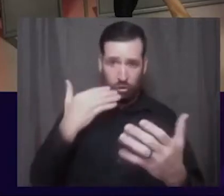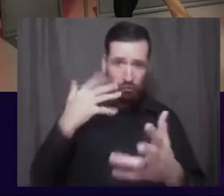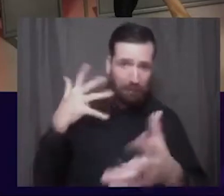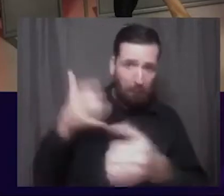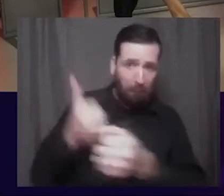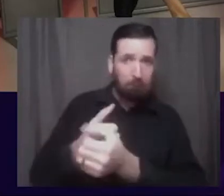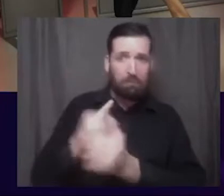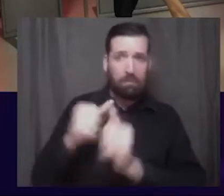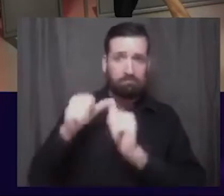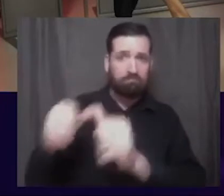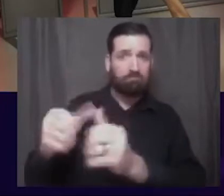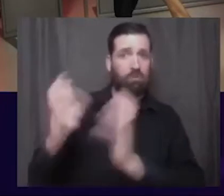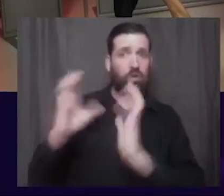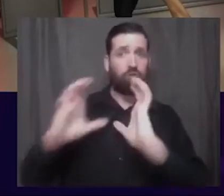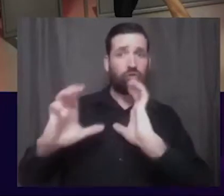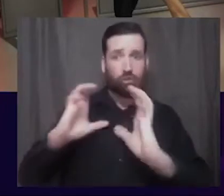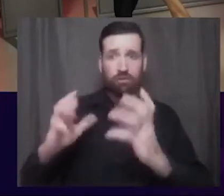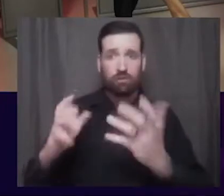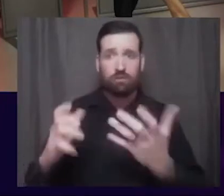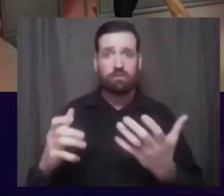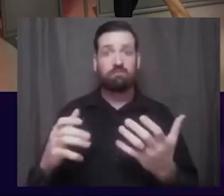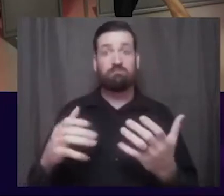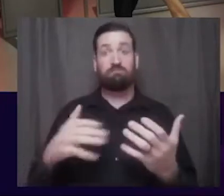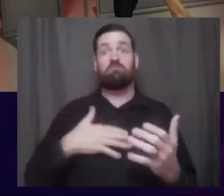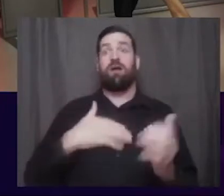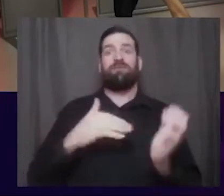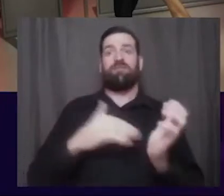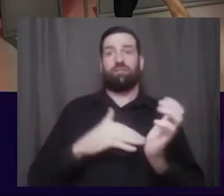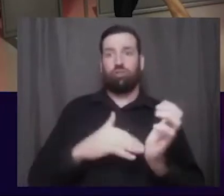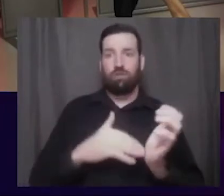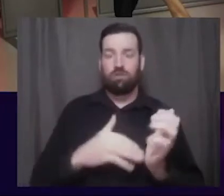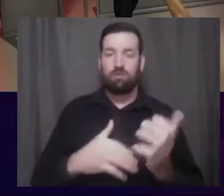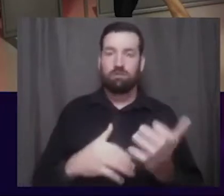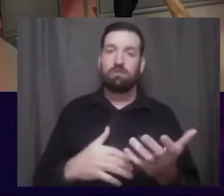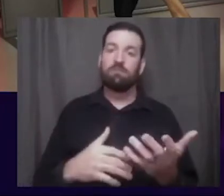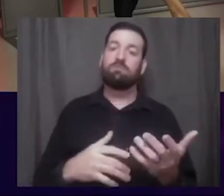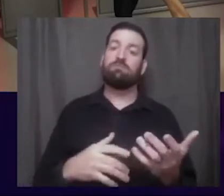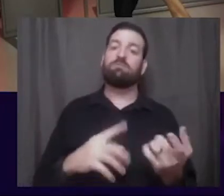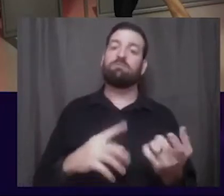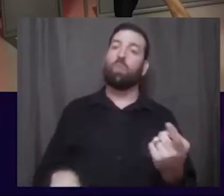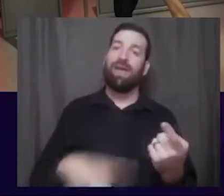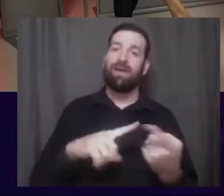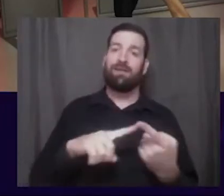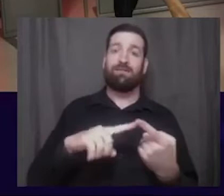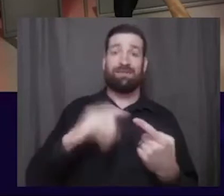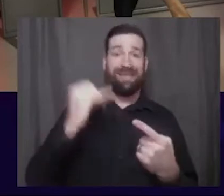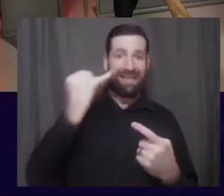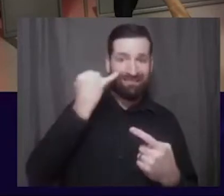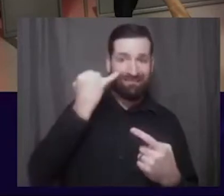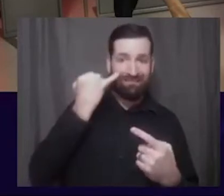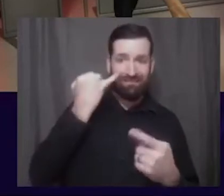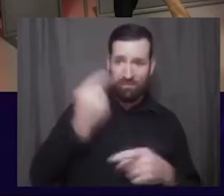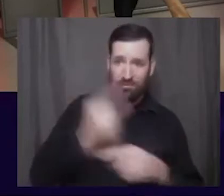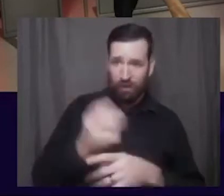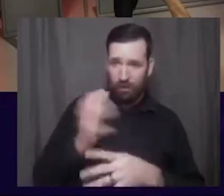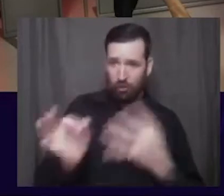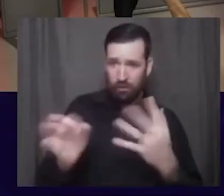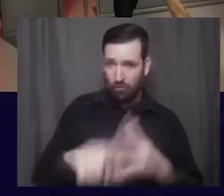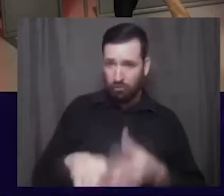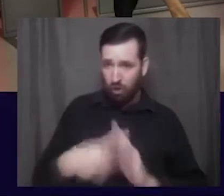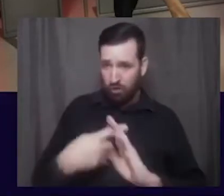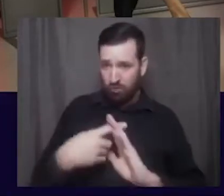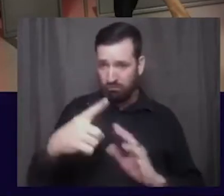conversations with, my physician as to when and if it's the right choice to start